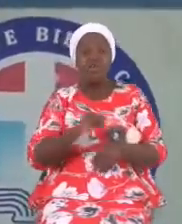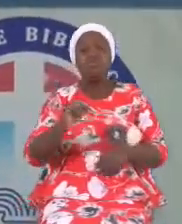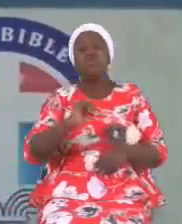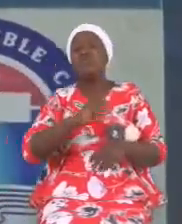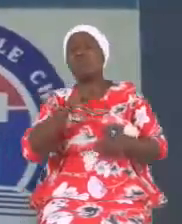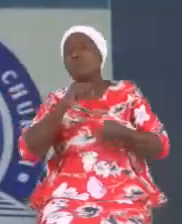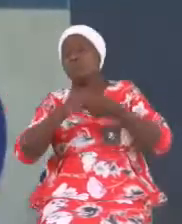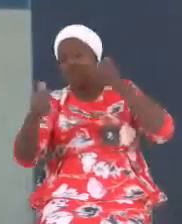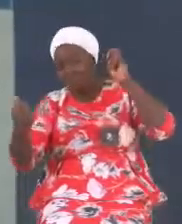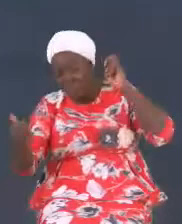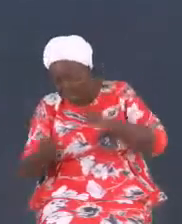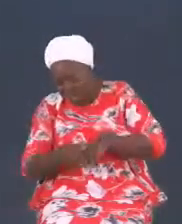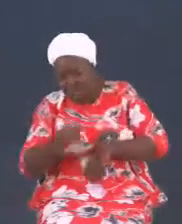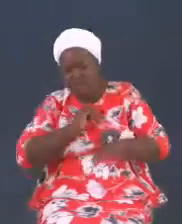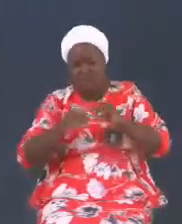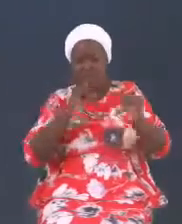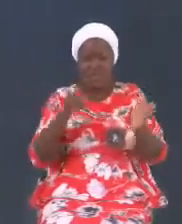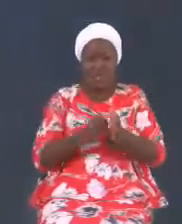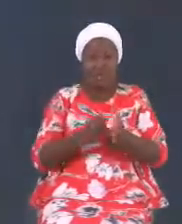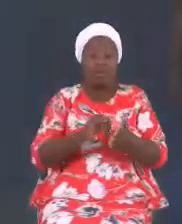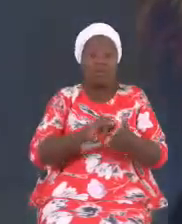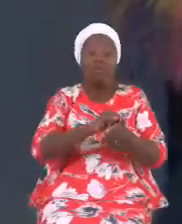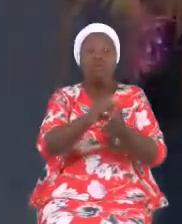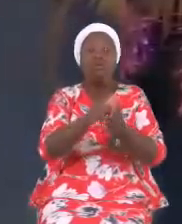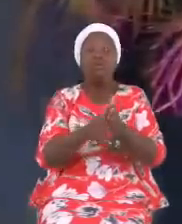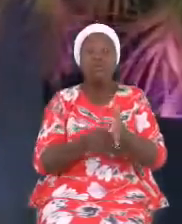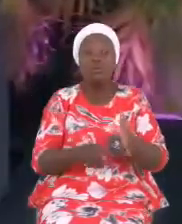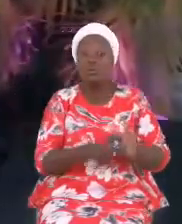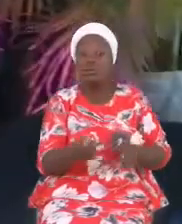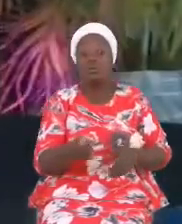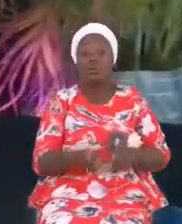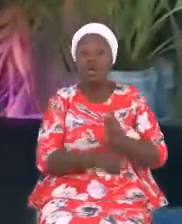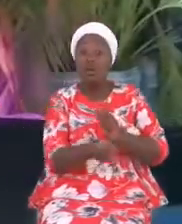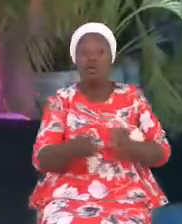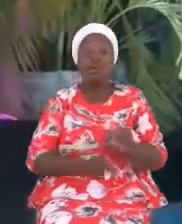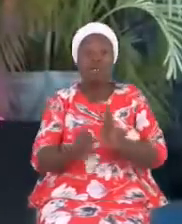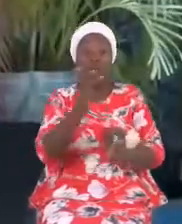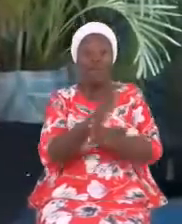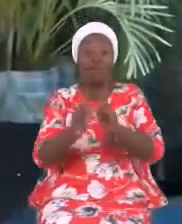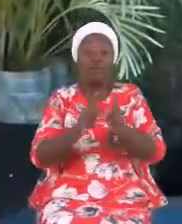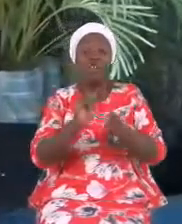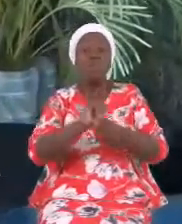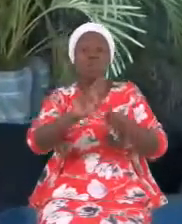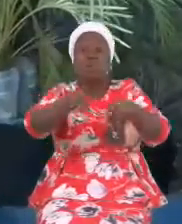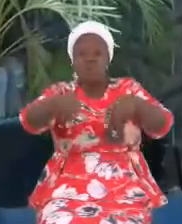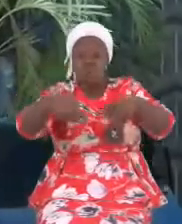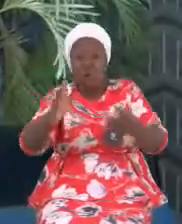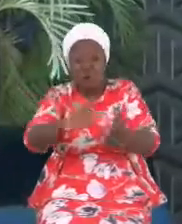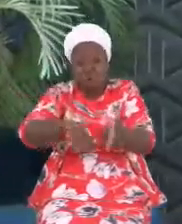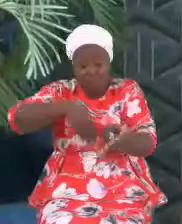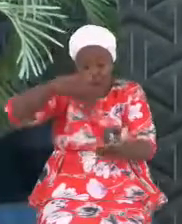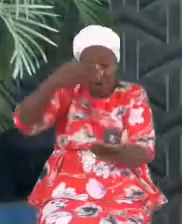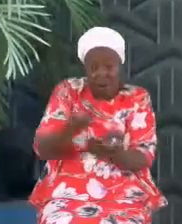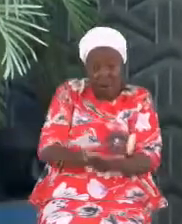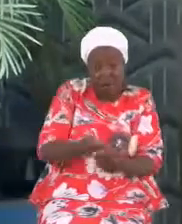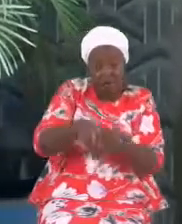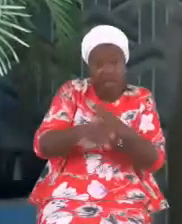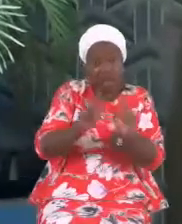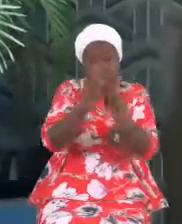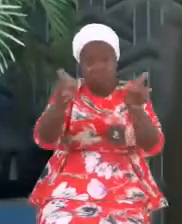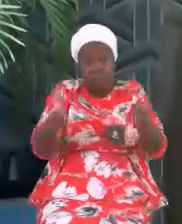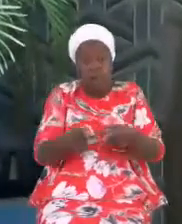broad-minded. Those broad-minded people, they will land in the place of darkness forever and